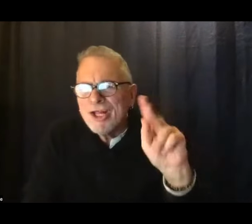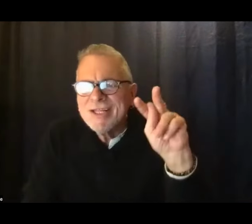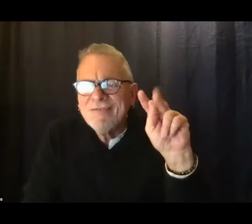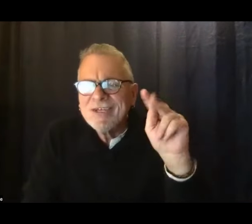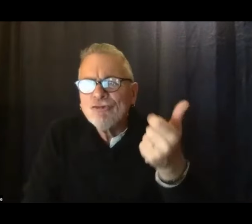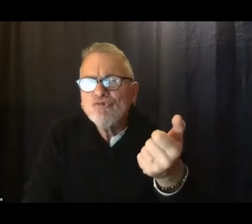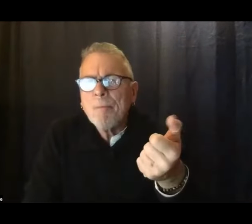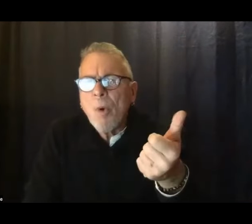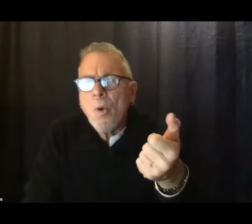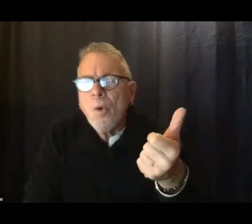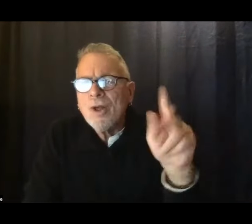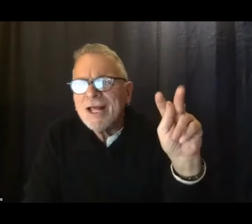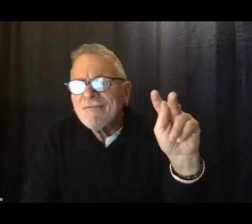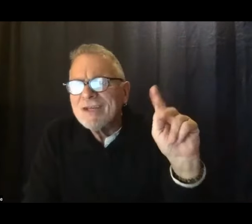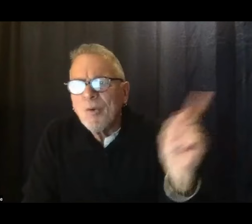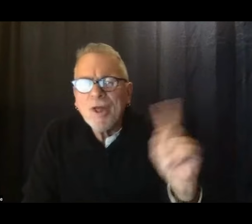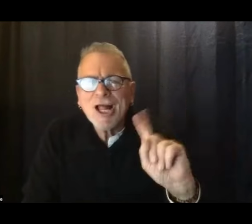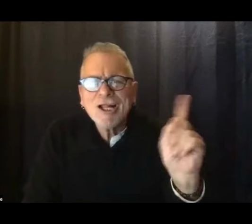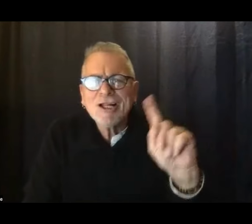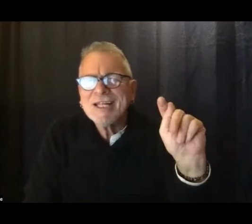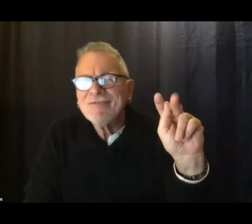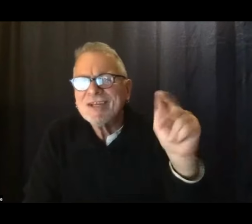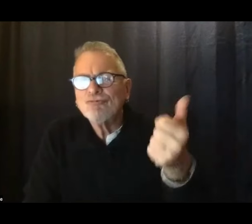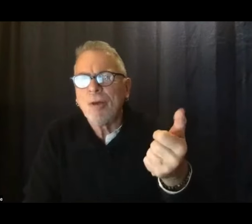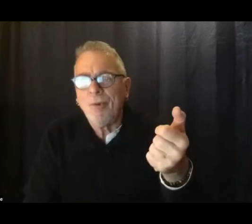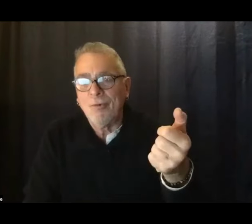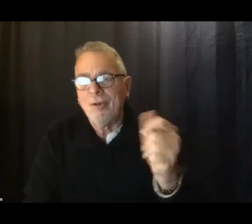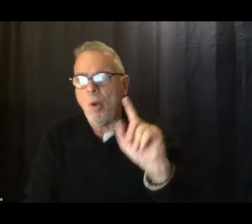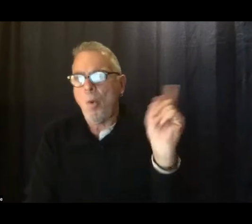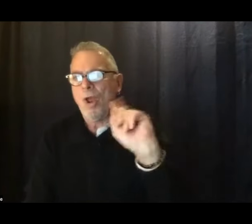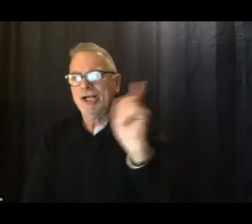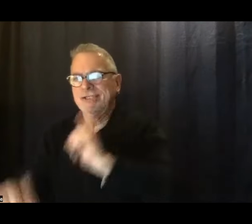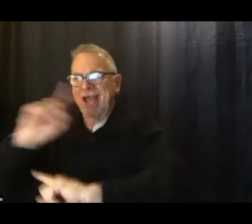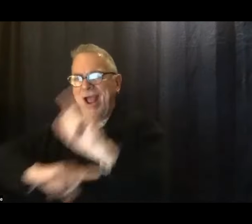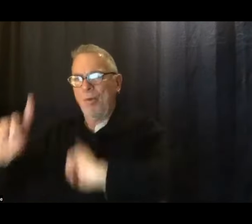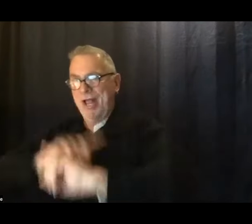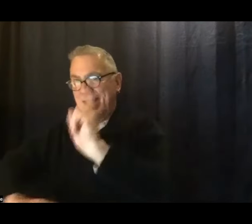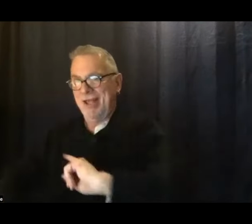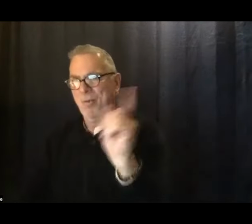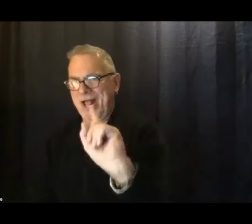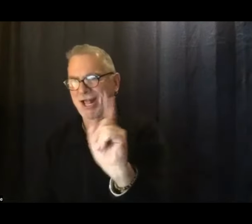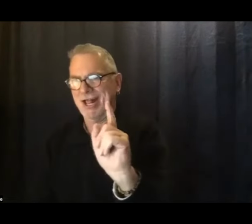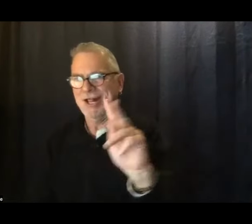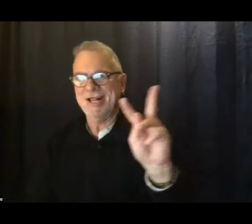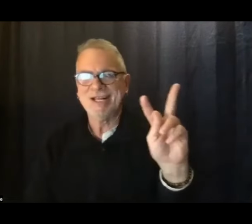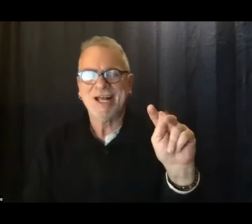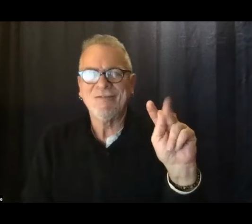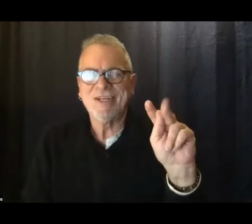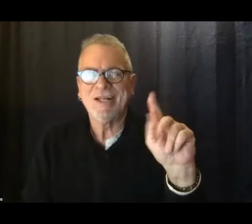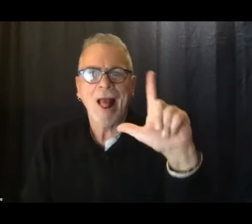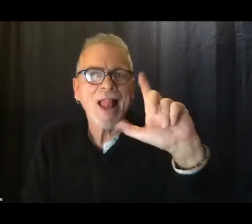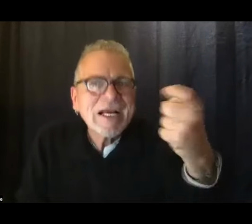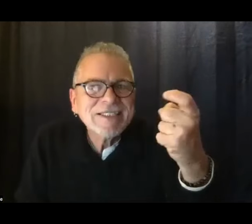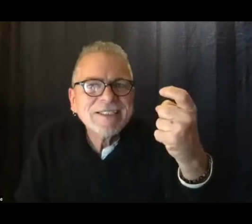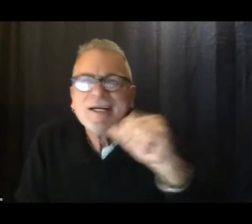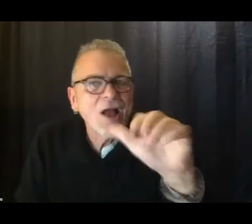Maybe they were watching TV all day. Or where's the TV remote at? I need the TV remote. Anybody have an idea? Where's the remote going? So the